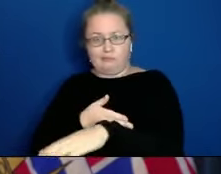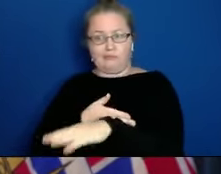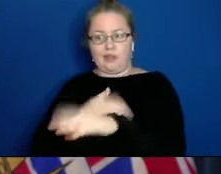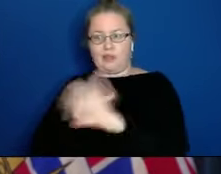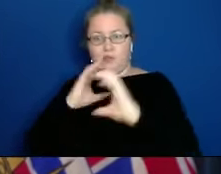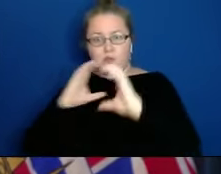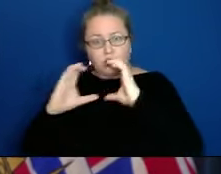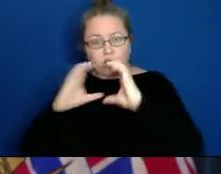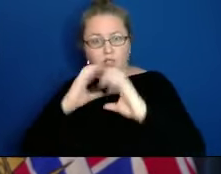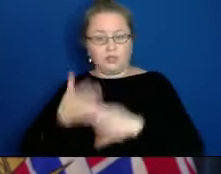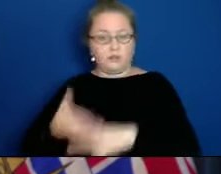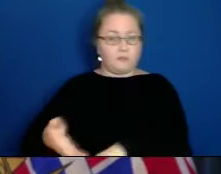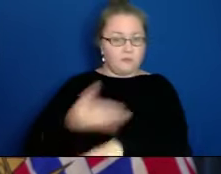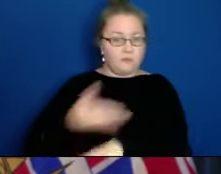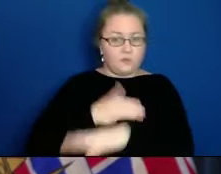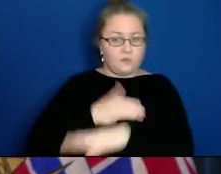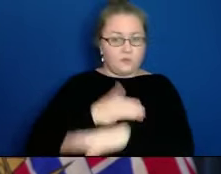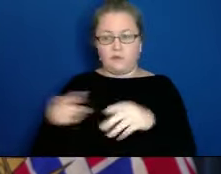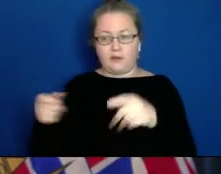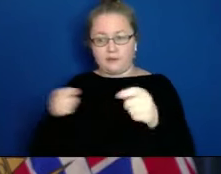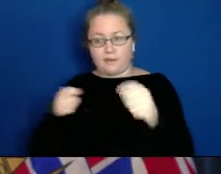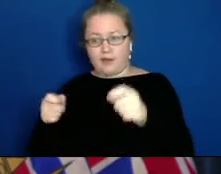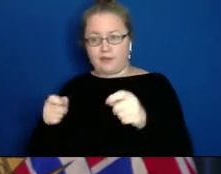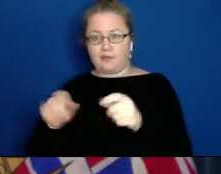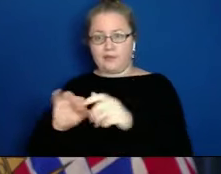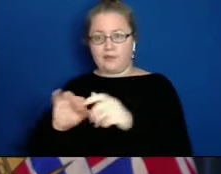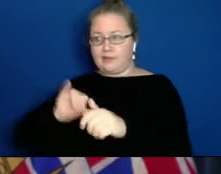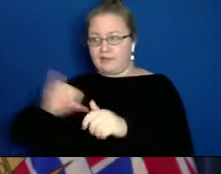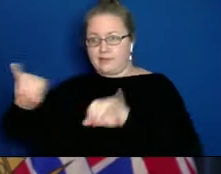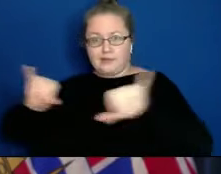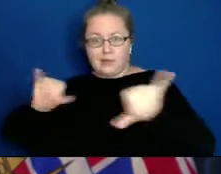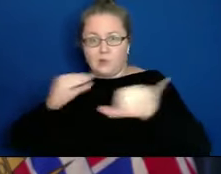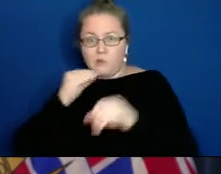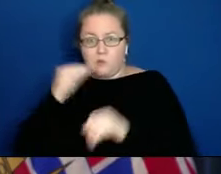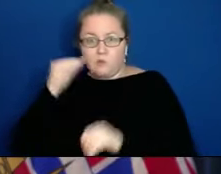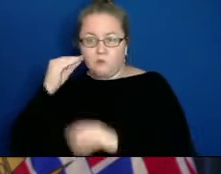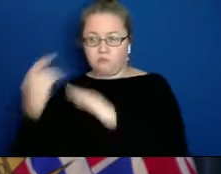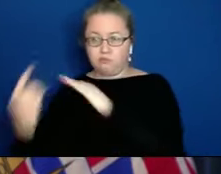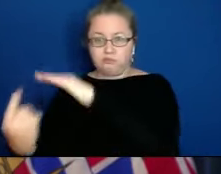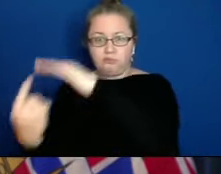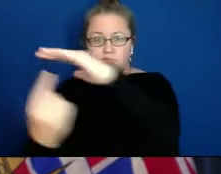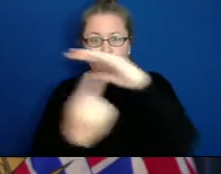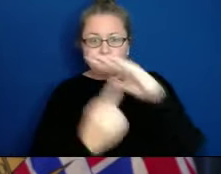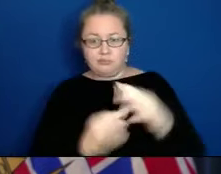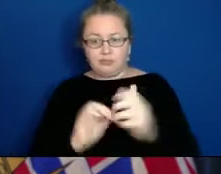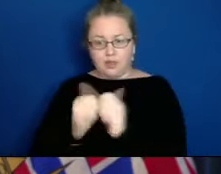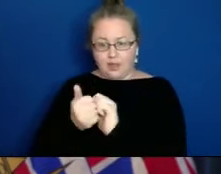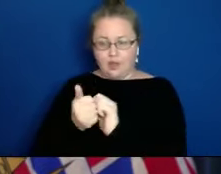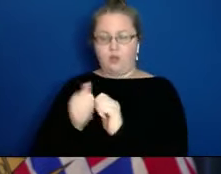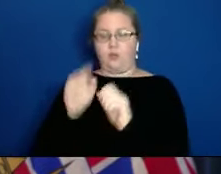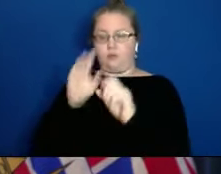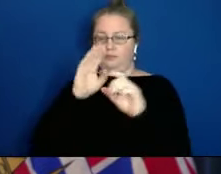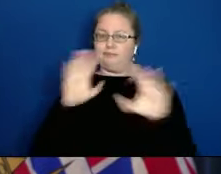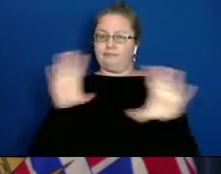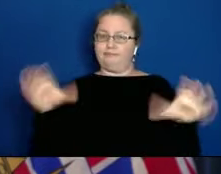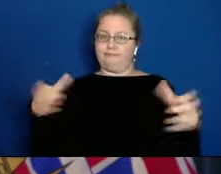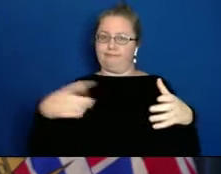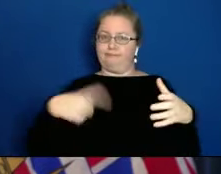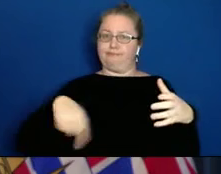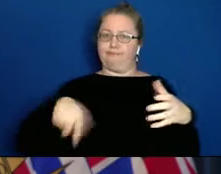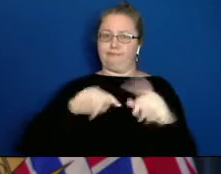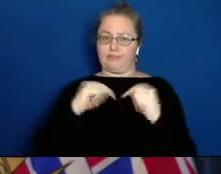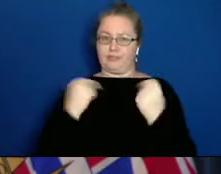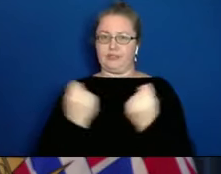ability to communicate and to manage these events together with our school communities. As part of this, I